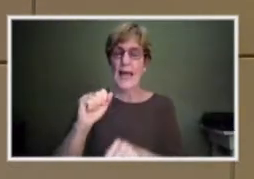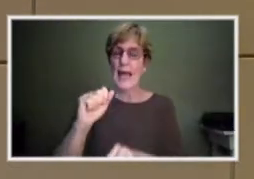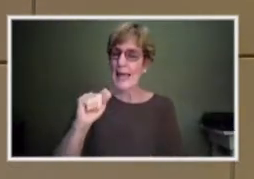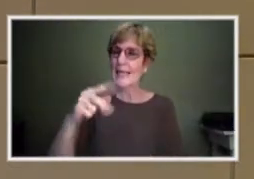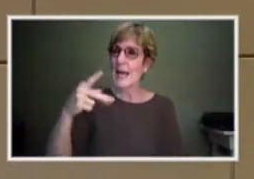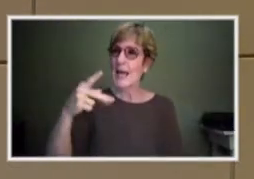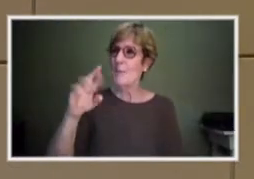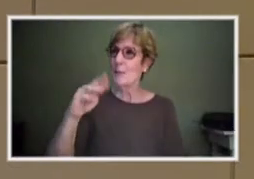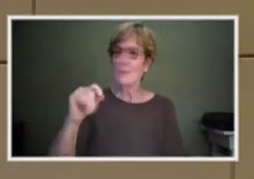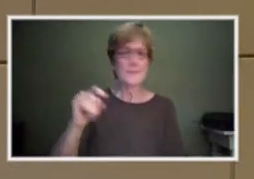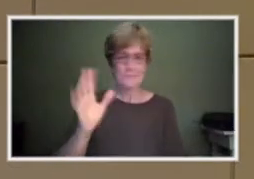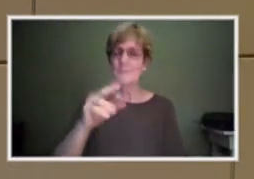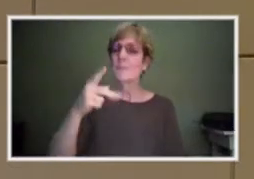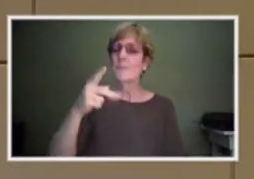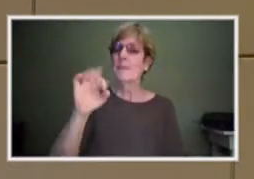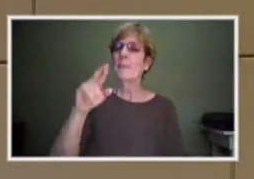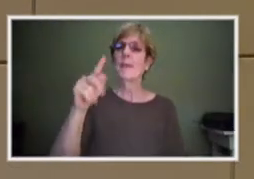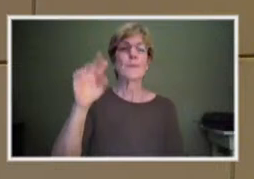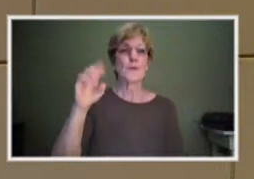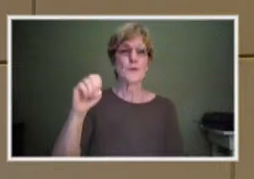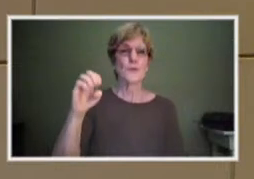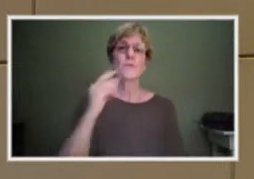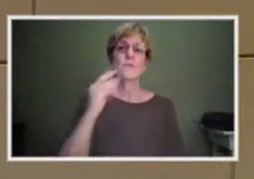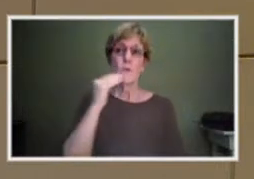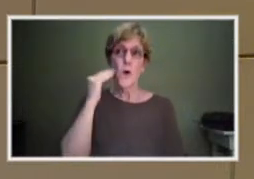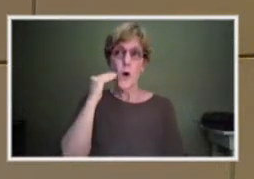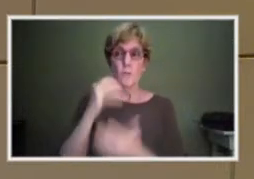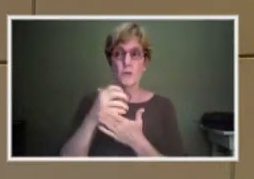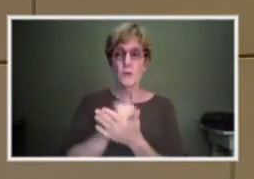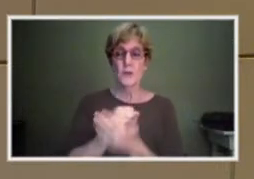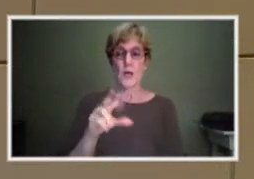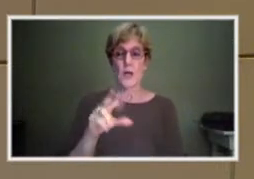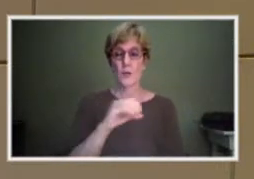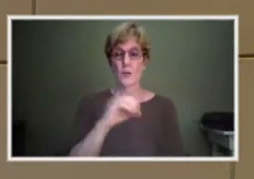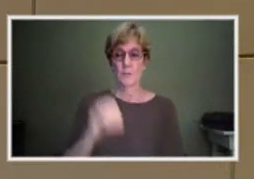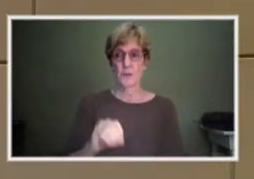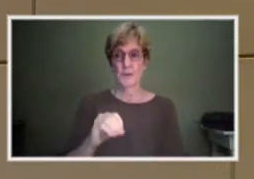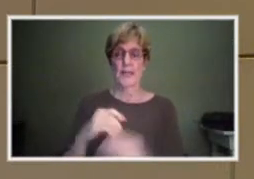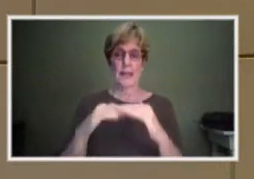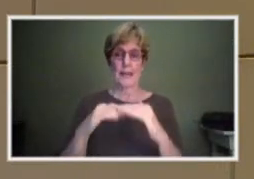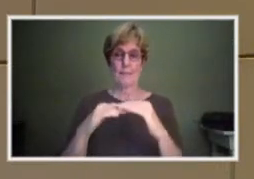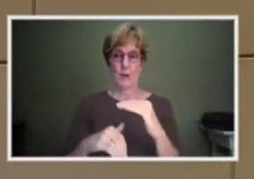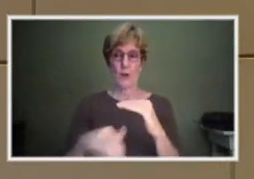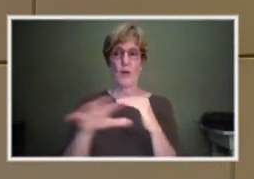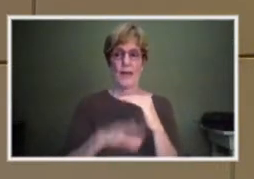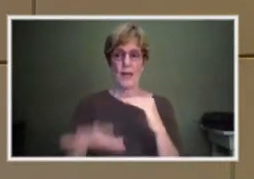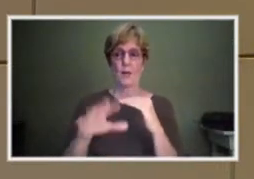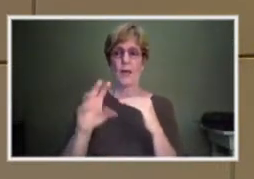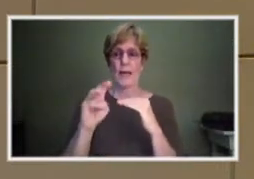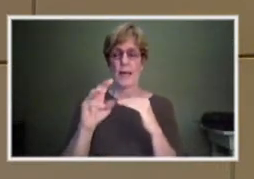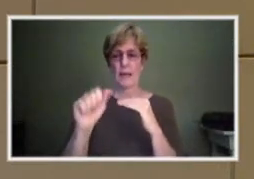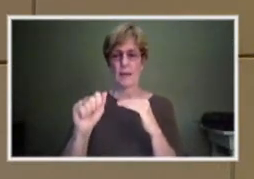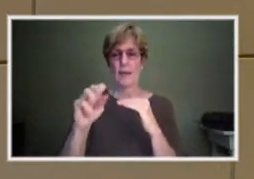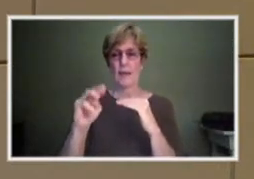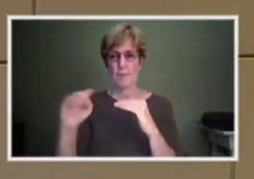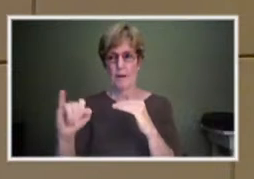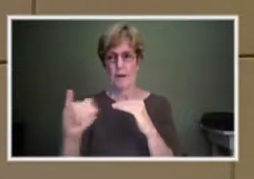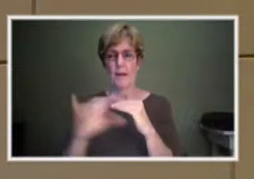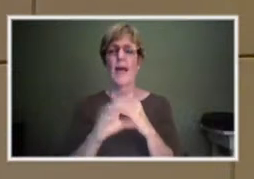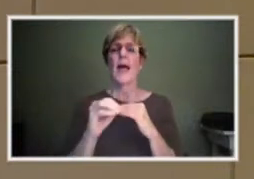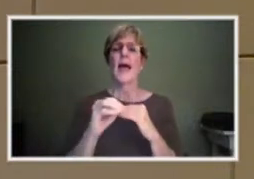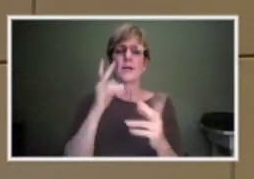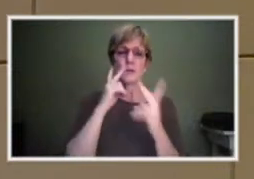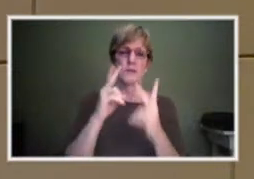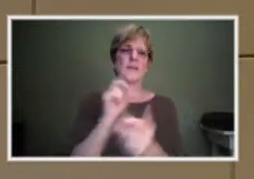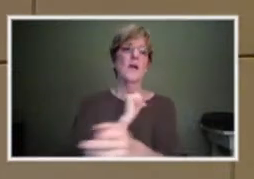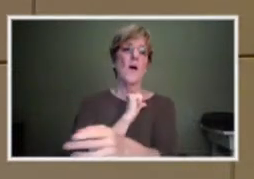Pepper Tree Apartments for households earning 30% and below the area median income. And C, authorize the manager